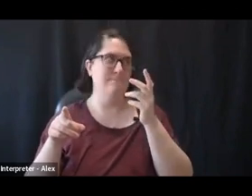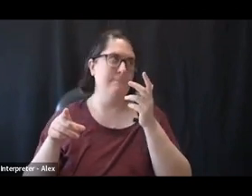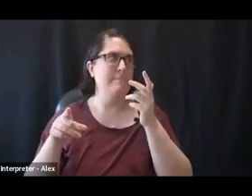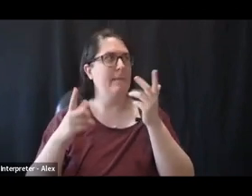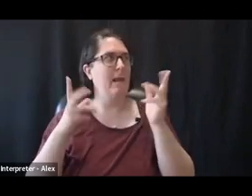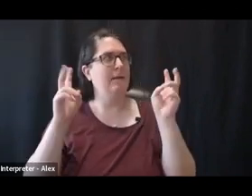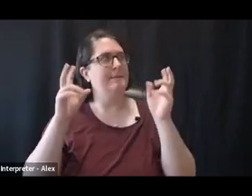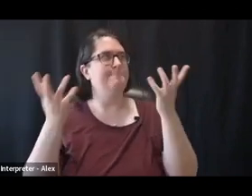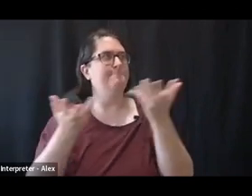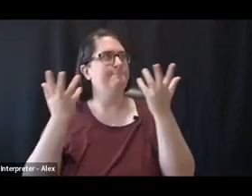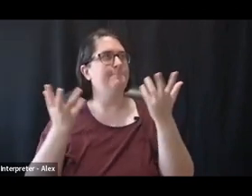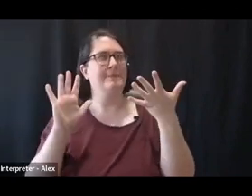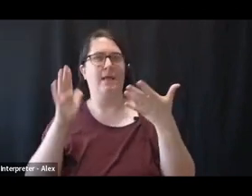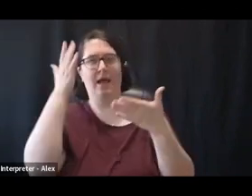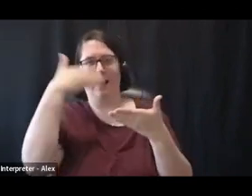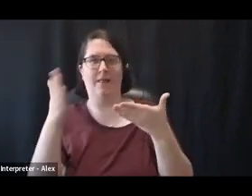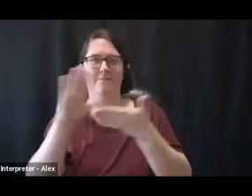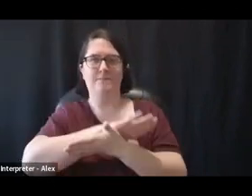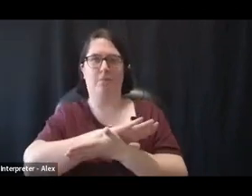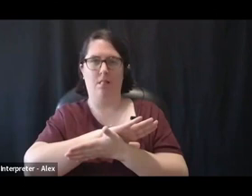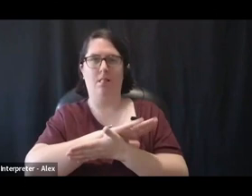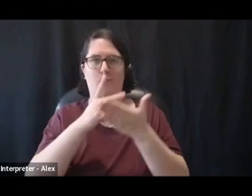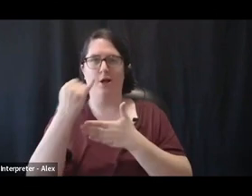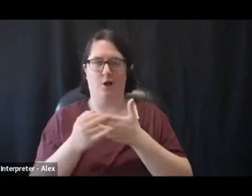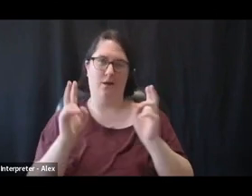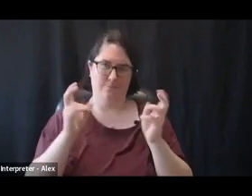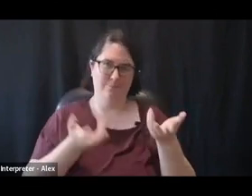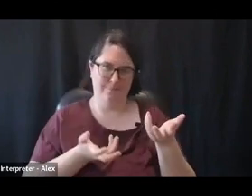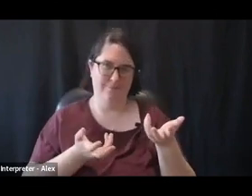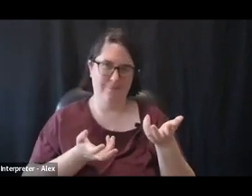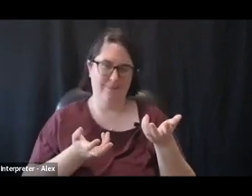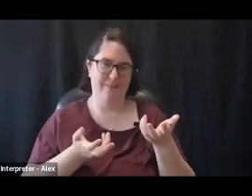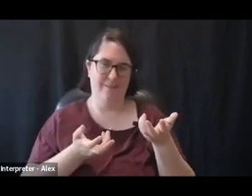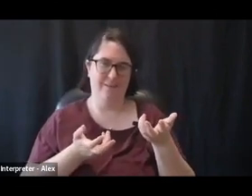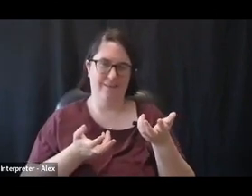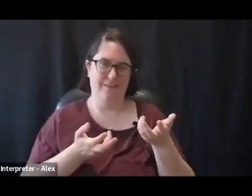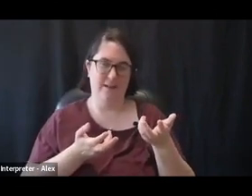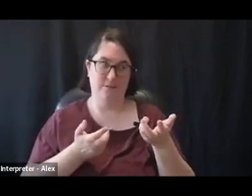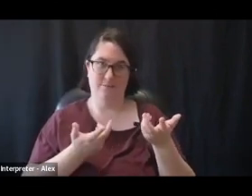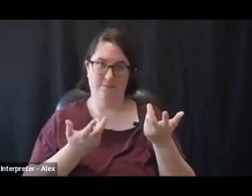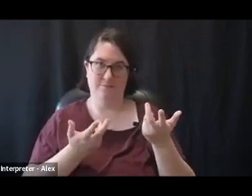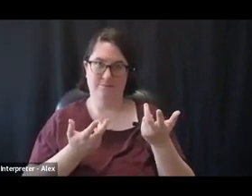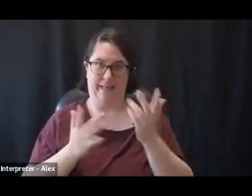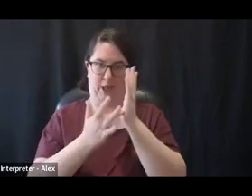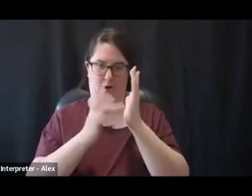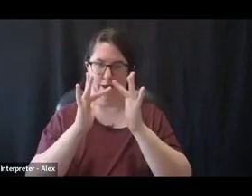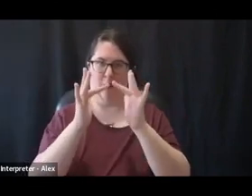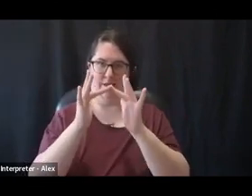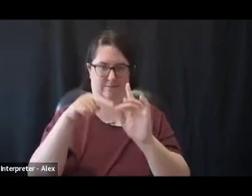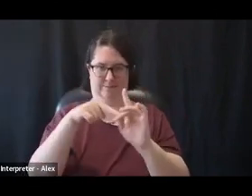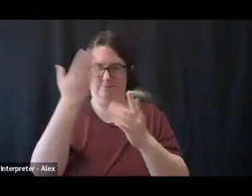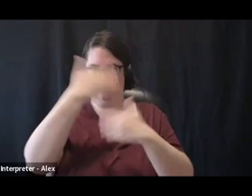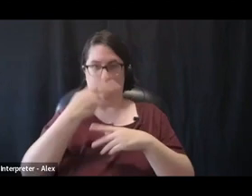as a really invisible project on the one hand, because essentially it's an invisible network. It's internet, right? It's